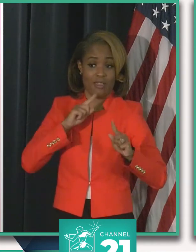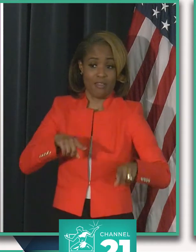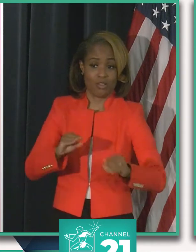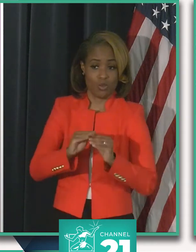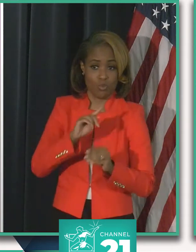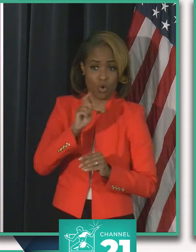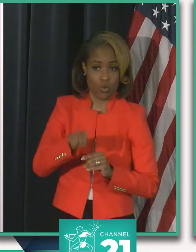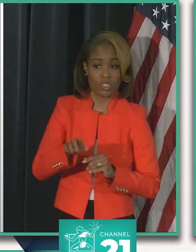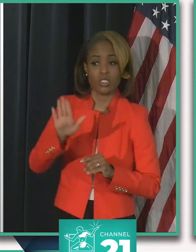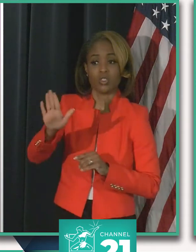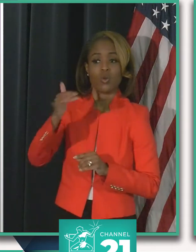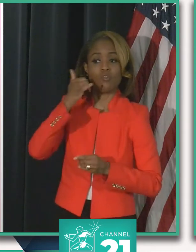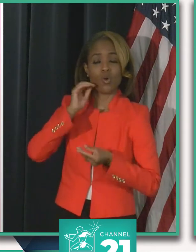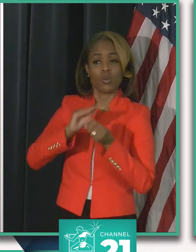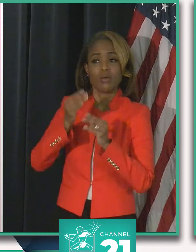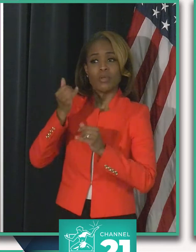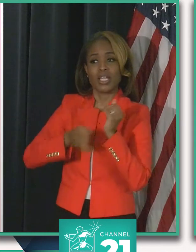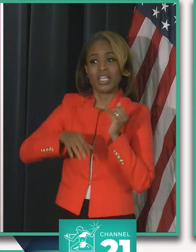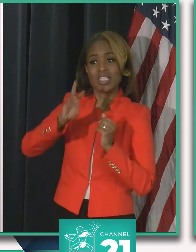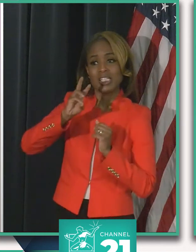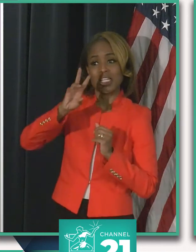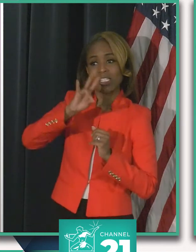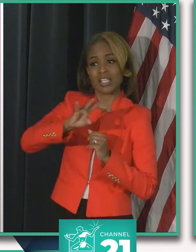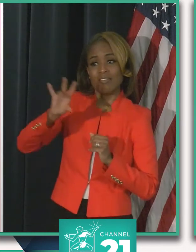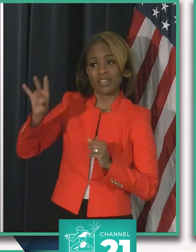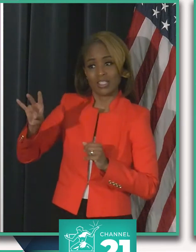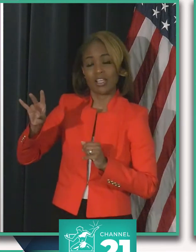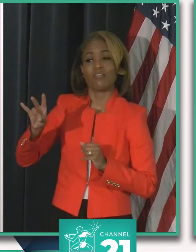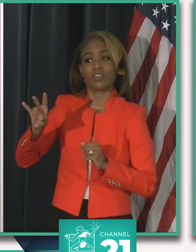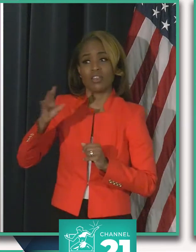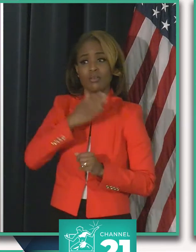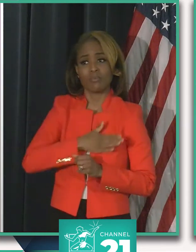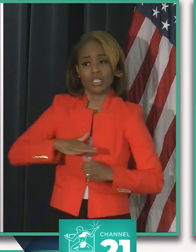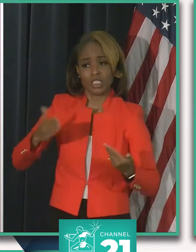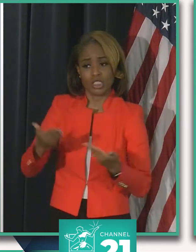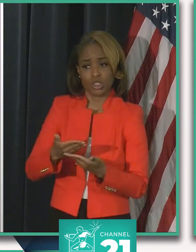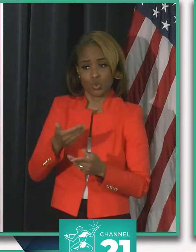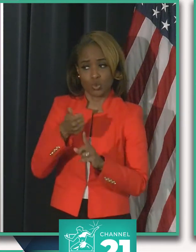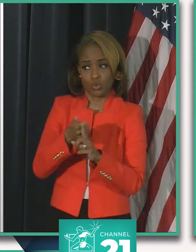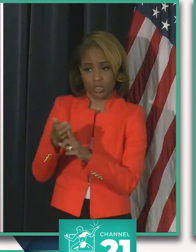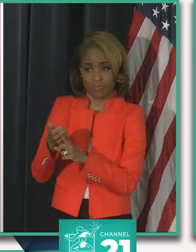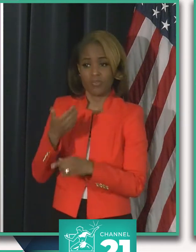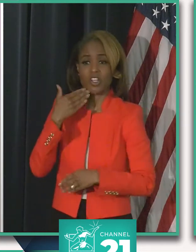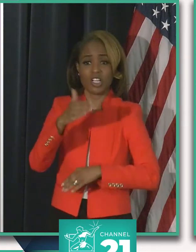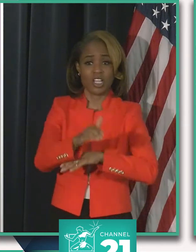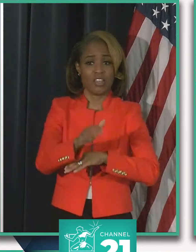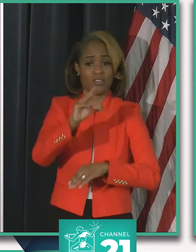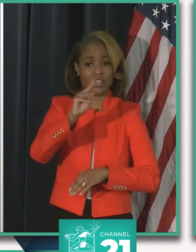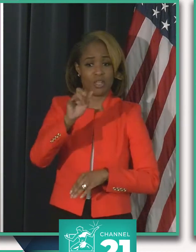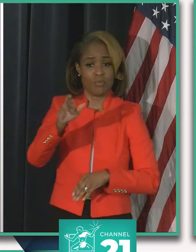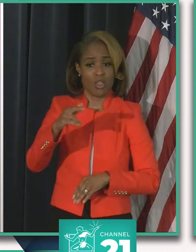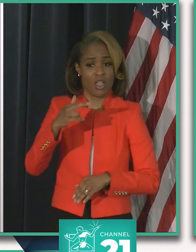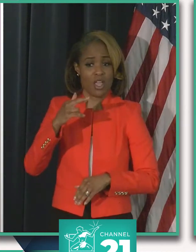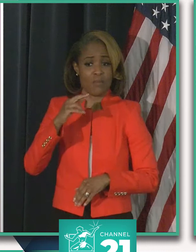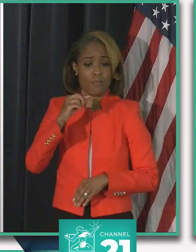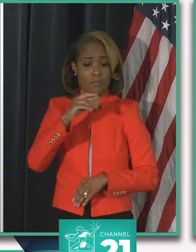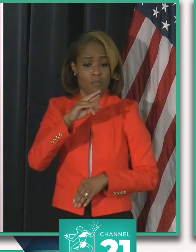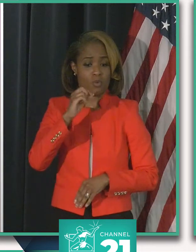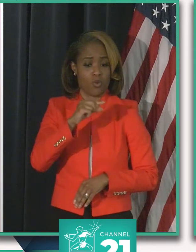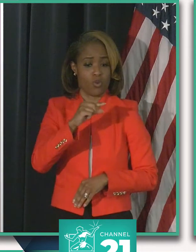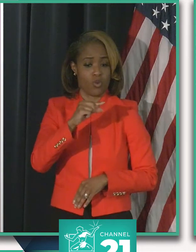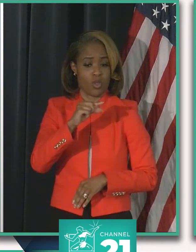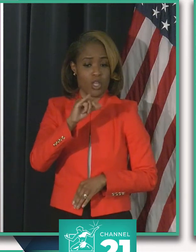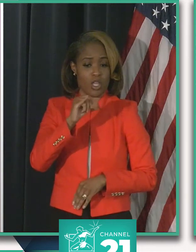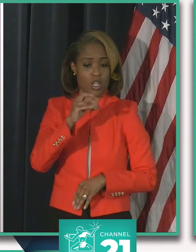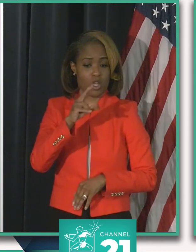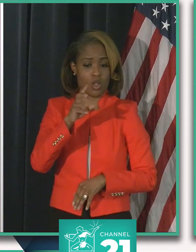in 677, please introduce yourself. Good evening, Mayor. I'm Greg Irvin, president of the